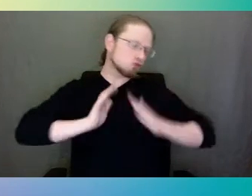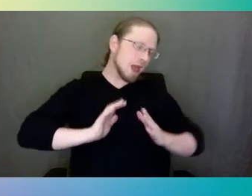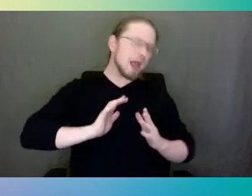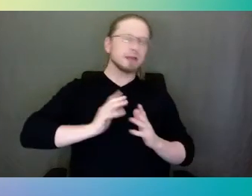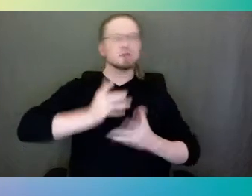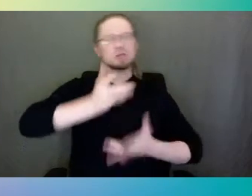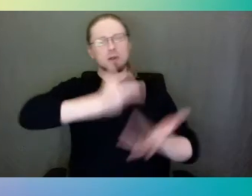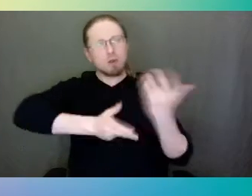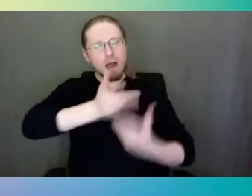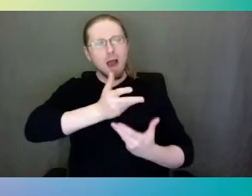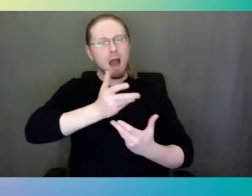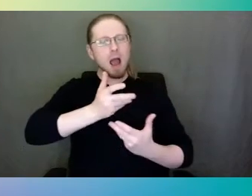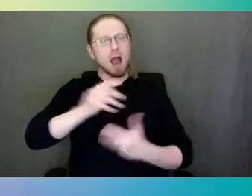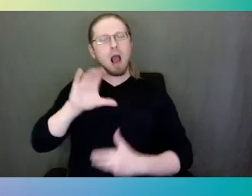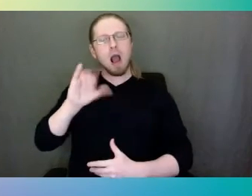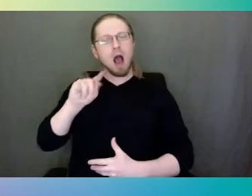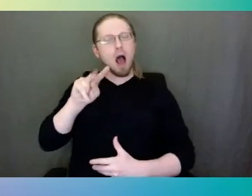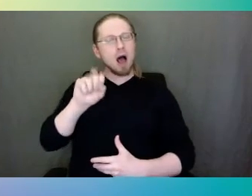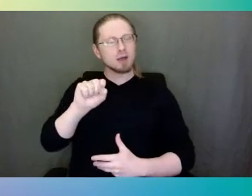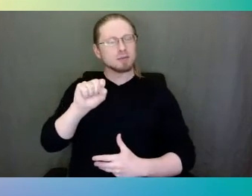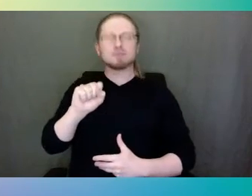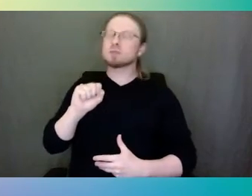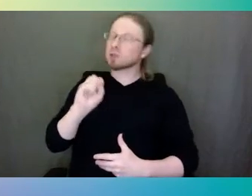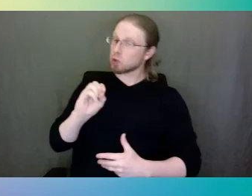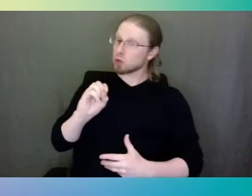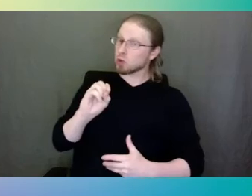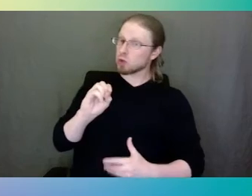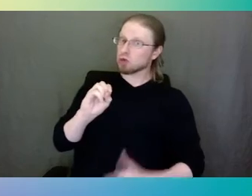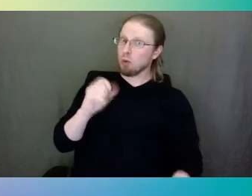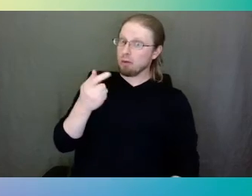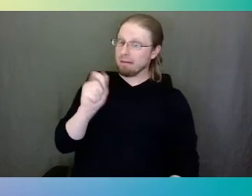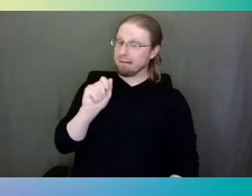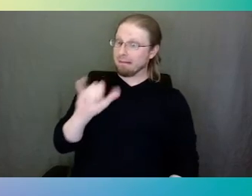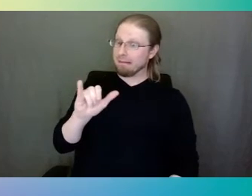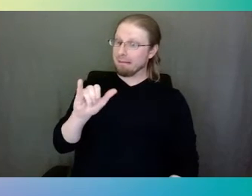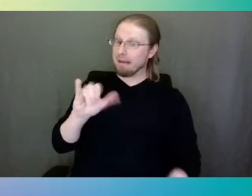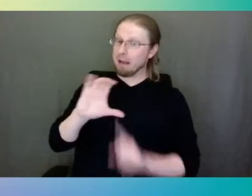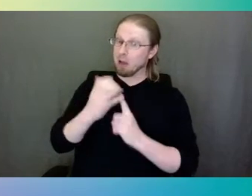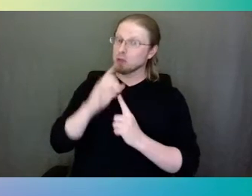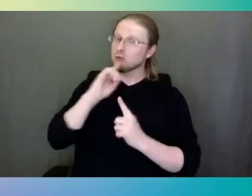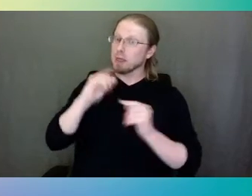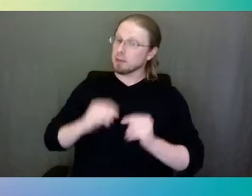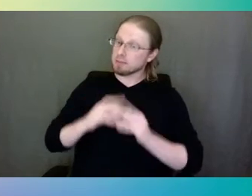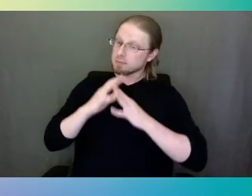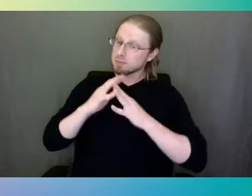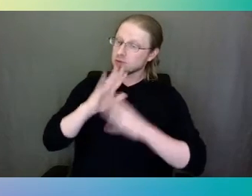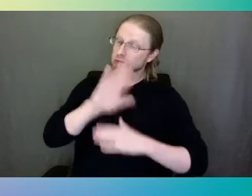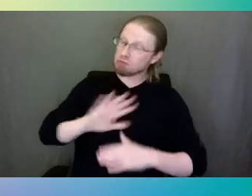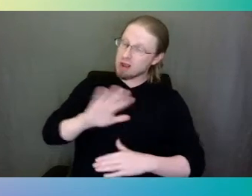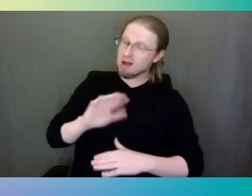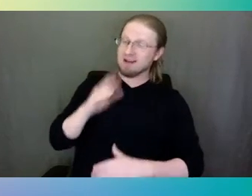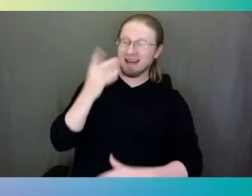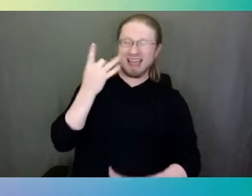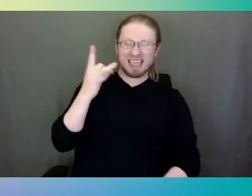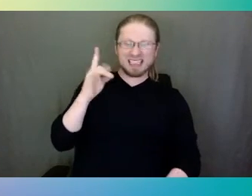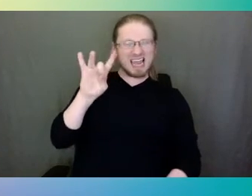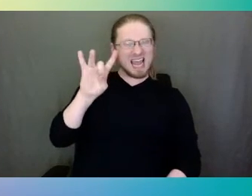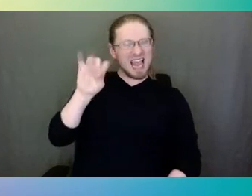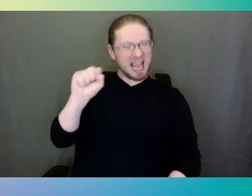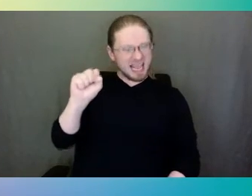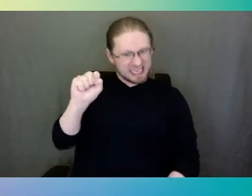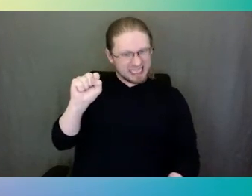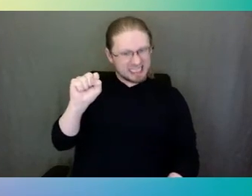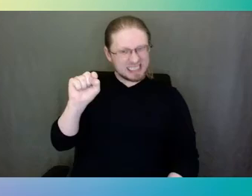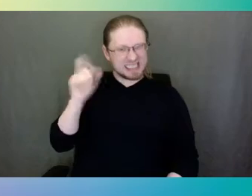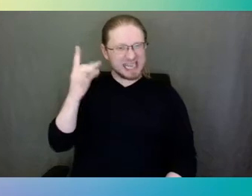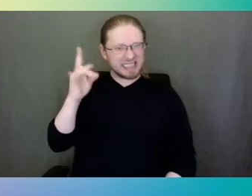was already starting about by the 1880s, 1890s. And they were also, as I said, dressing differently and hanging